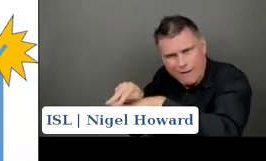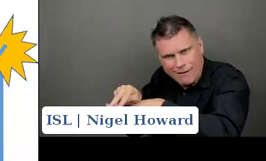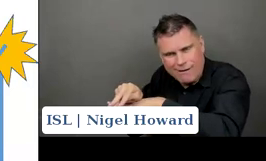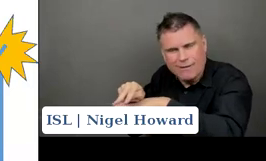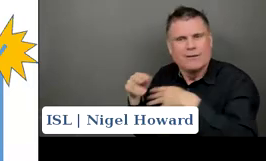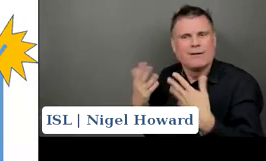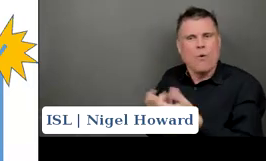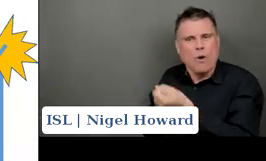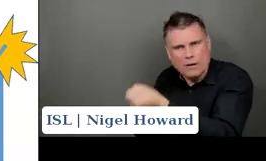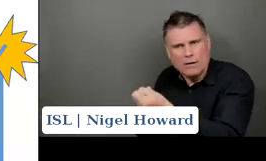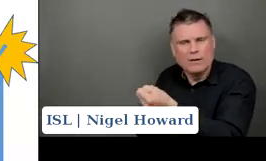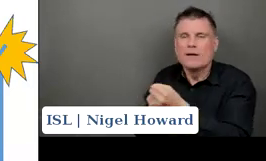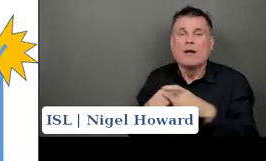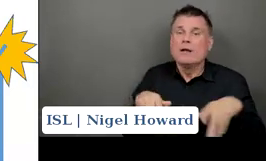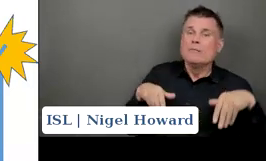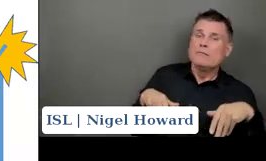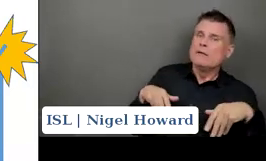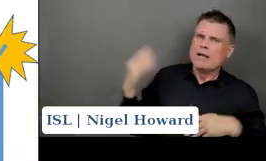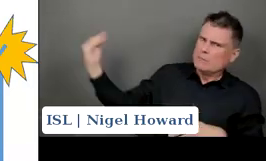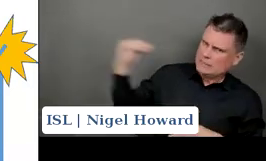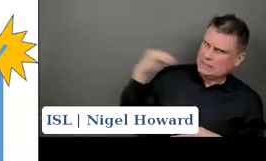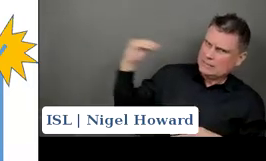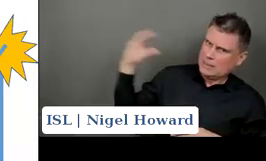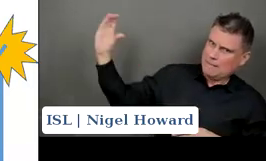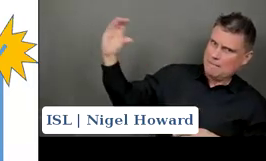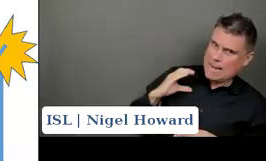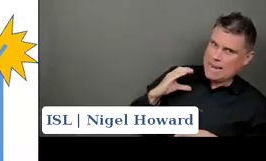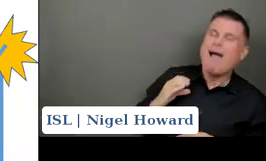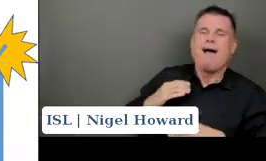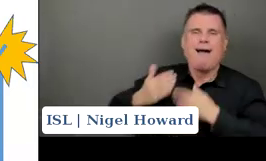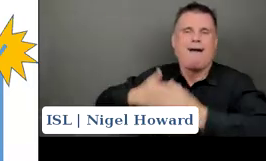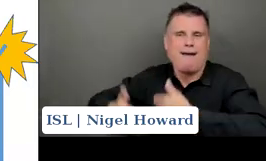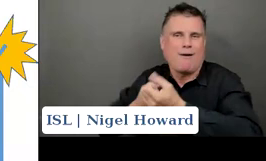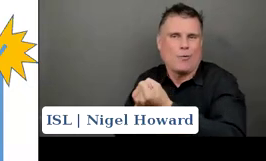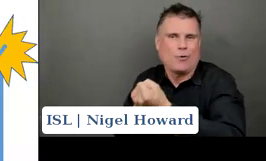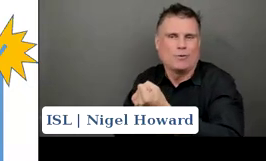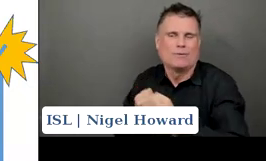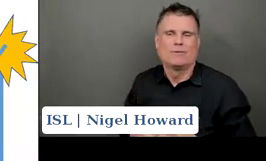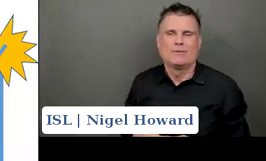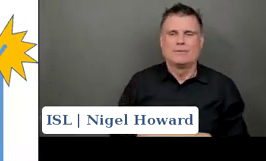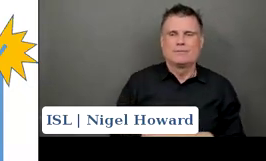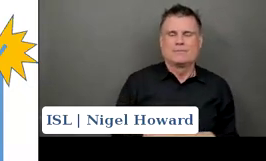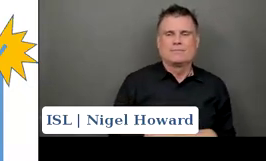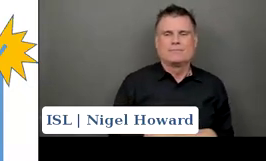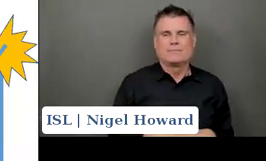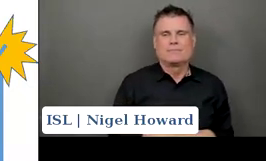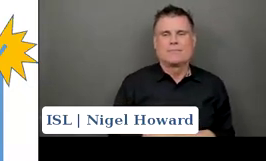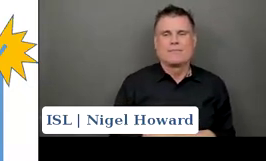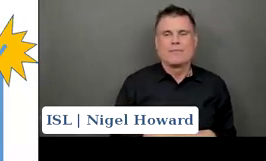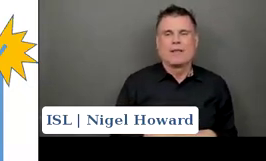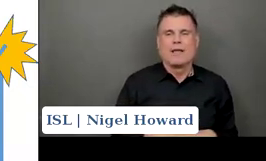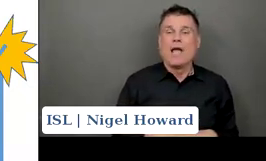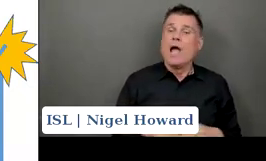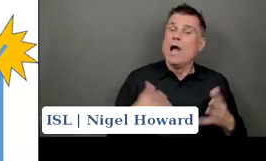And unfortunately, some of those non-inclusive, if we link social protection merely to formal employment and also